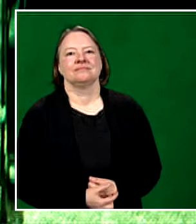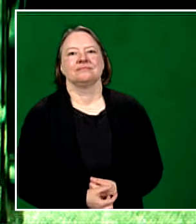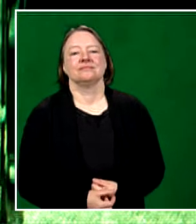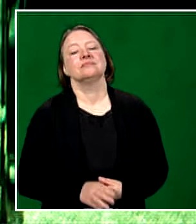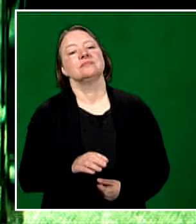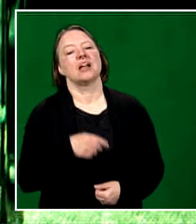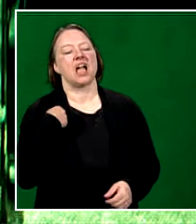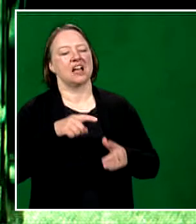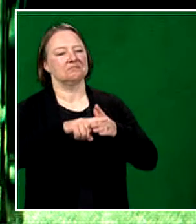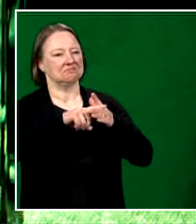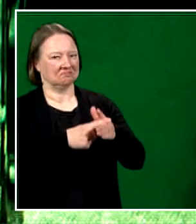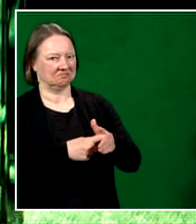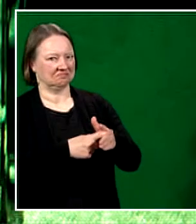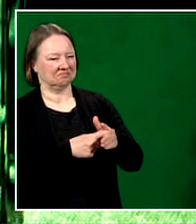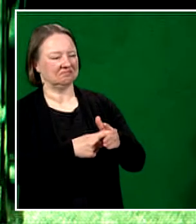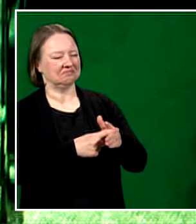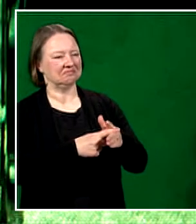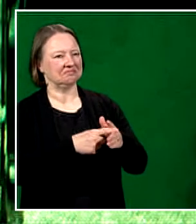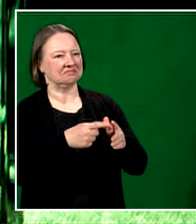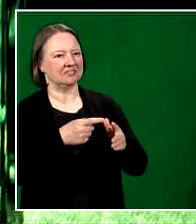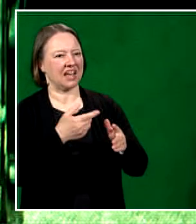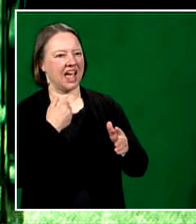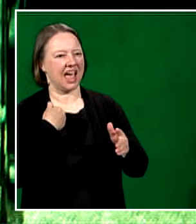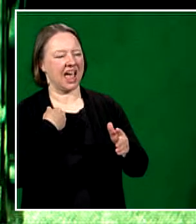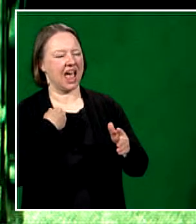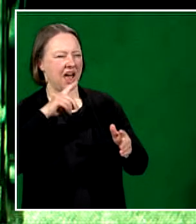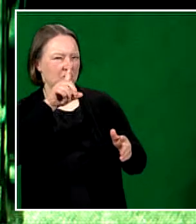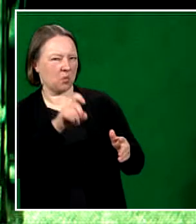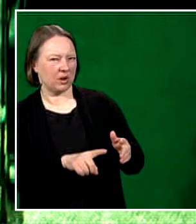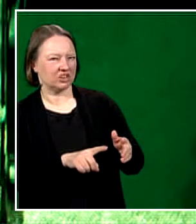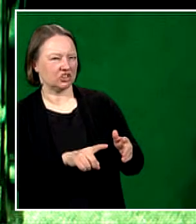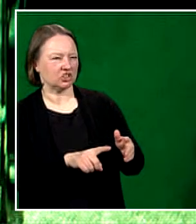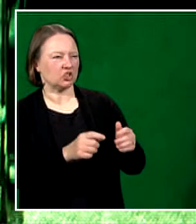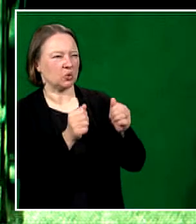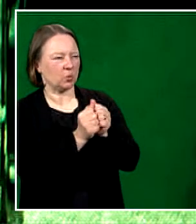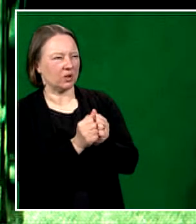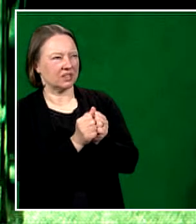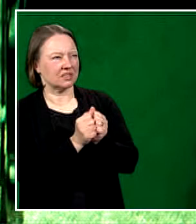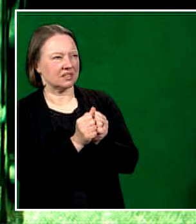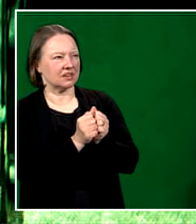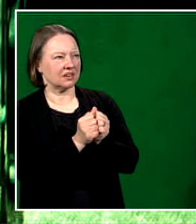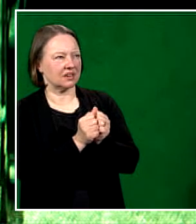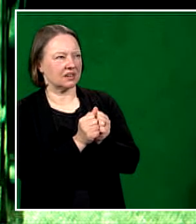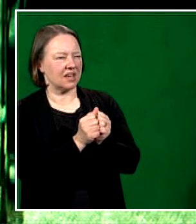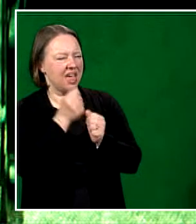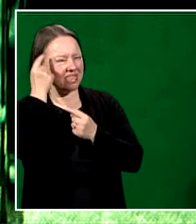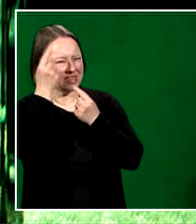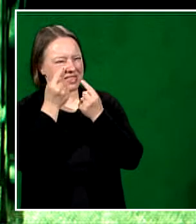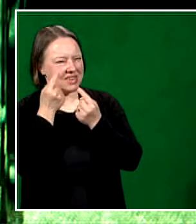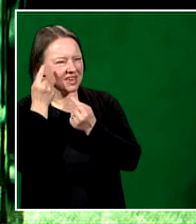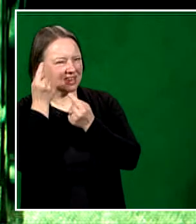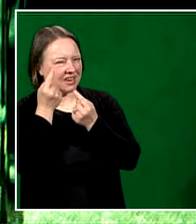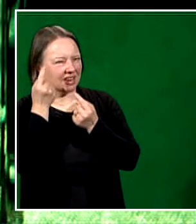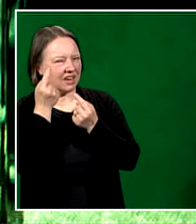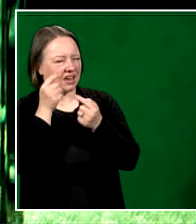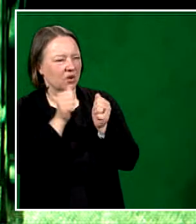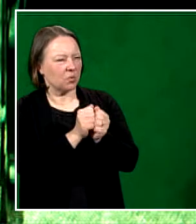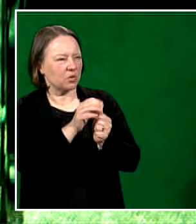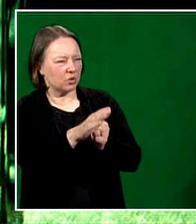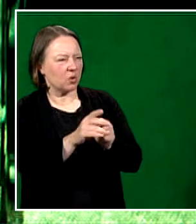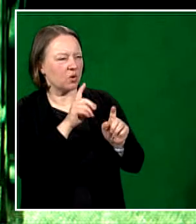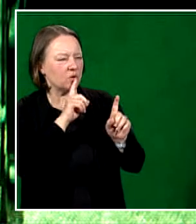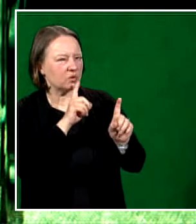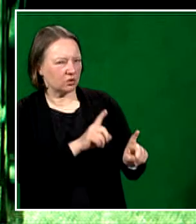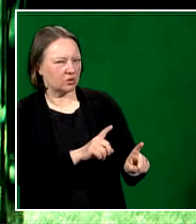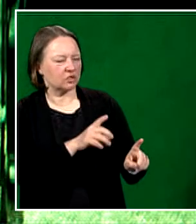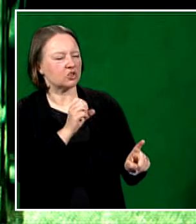I'll jump in since I have a question with the thinking underlying your solution.